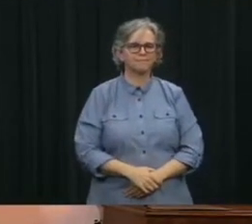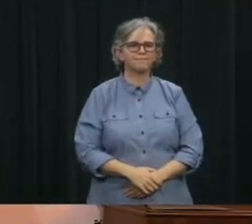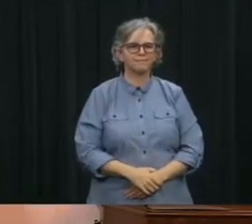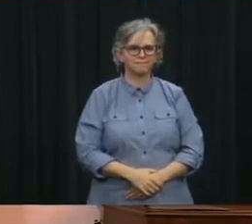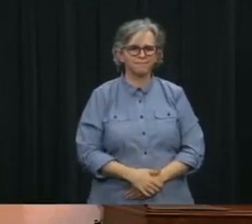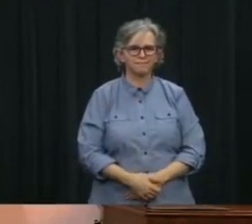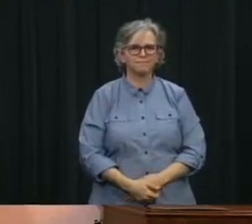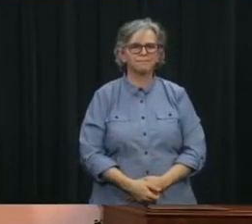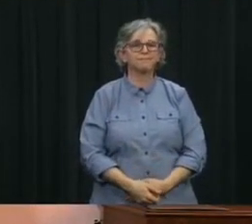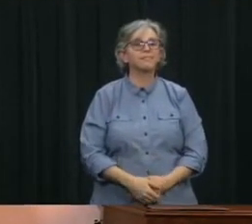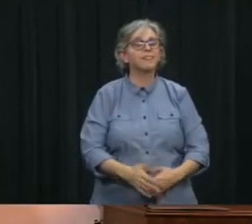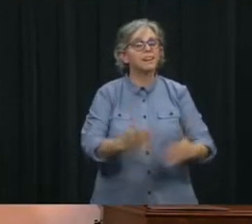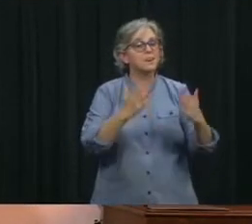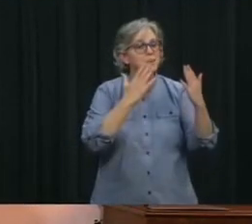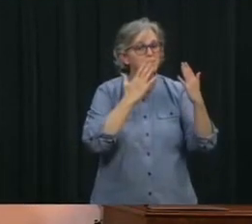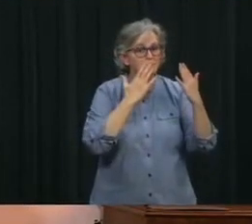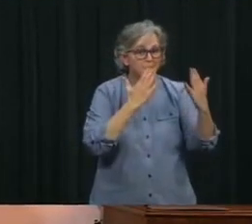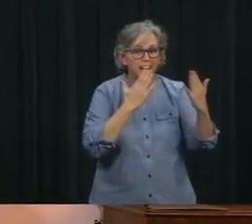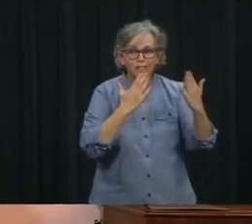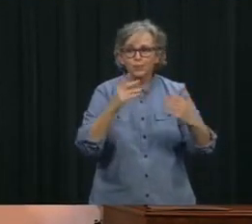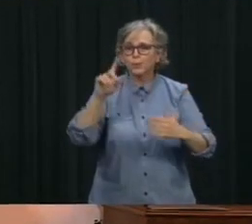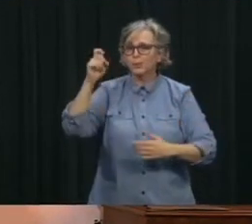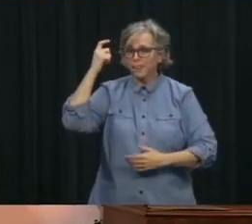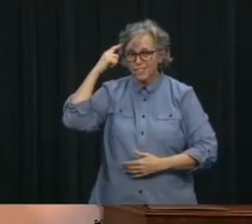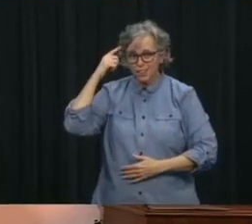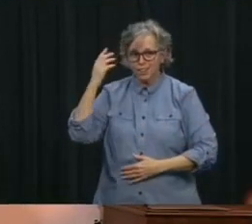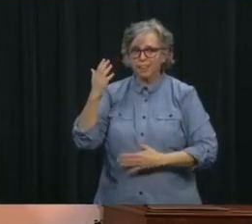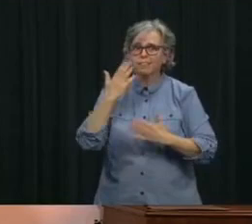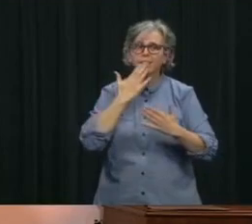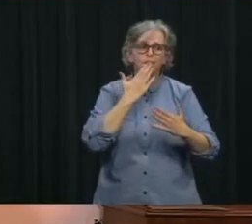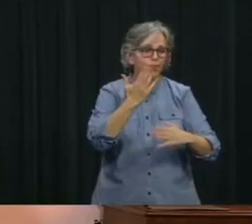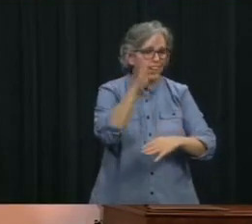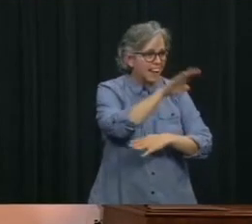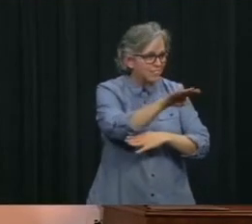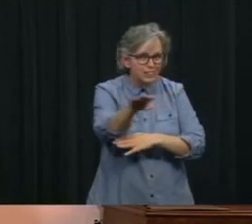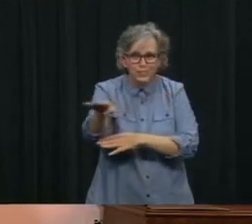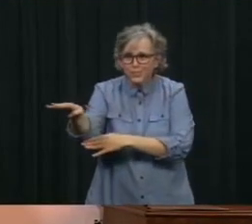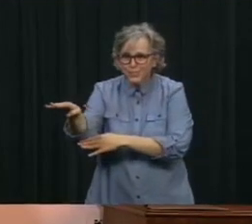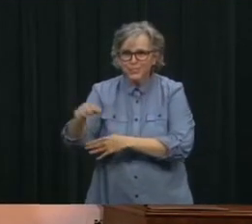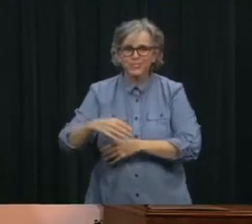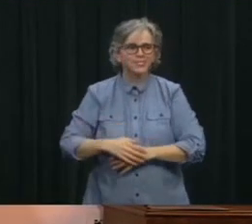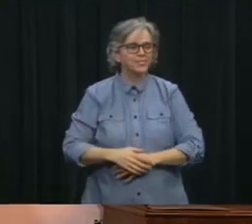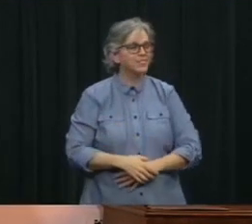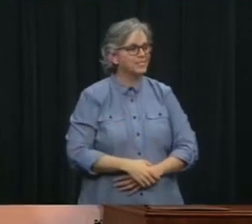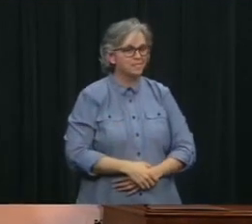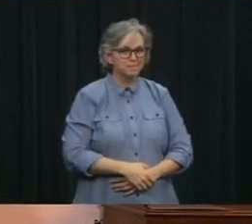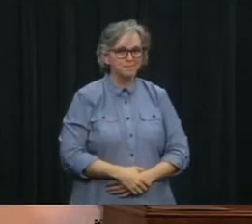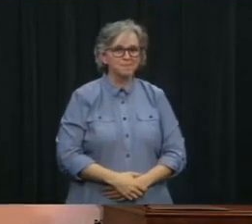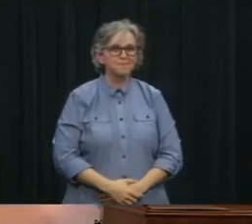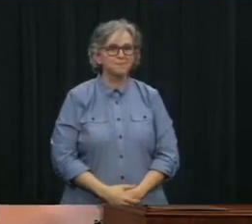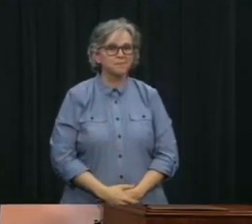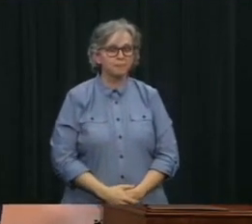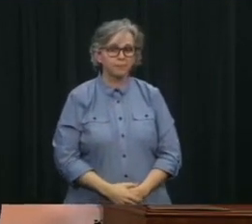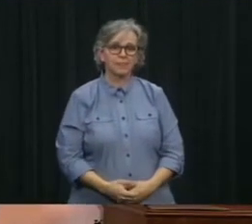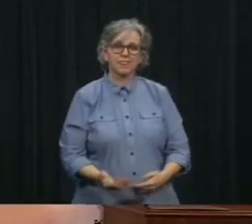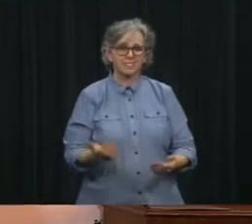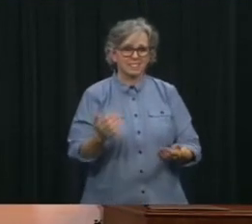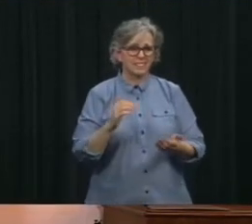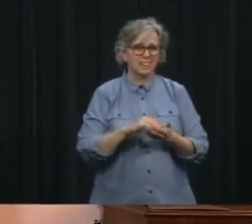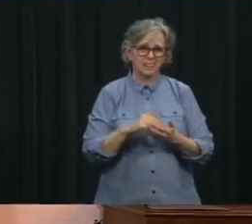Thank you, Governor, and good afternoon, everyone. And I share again my